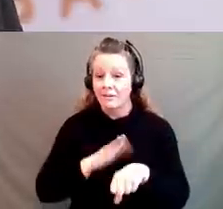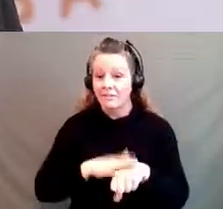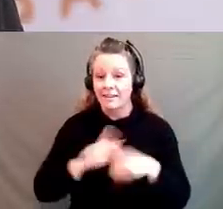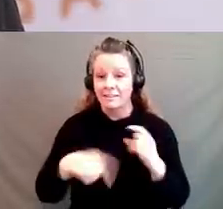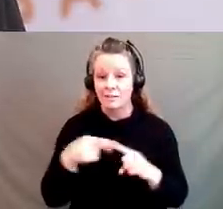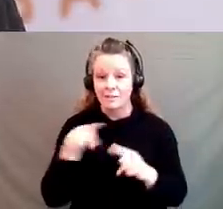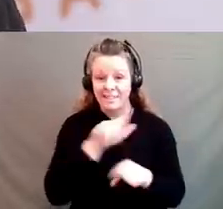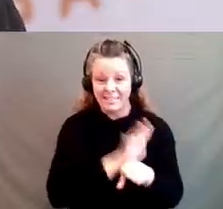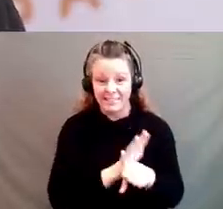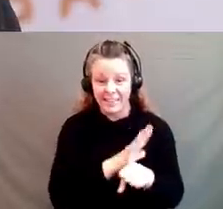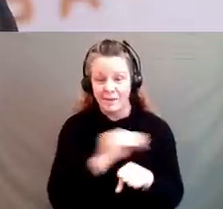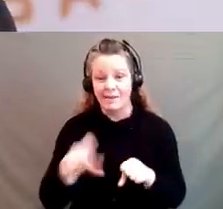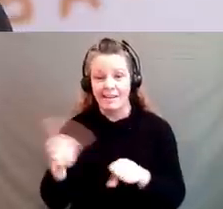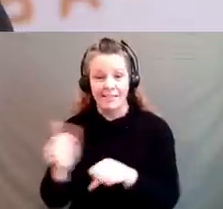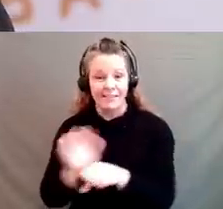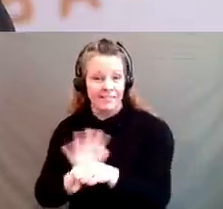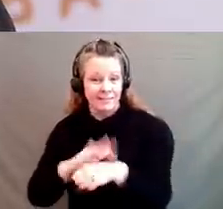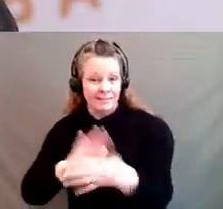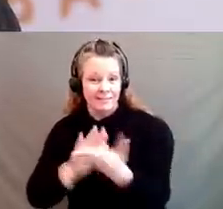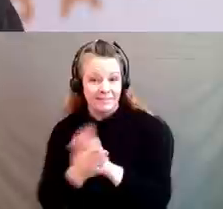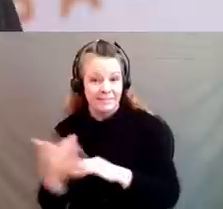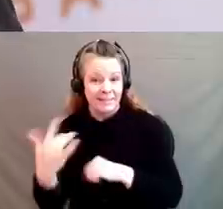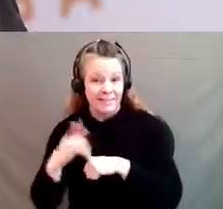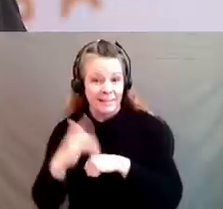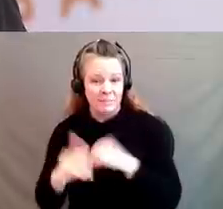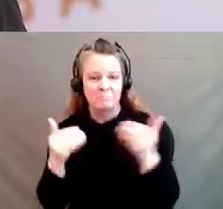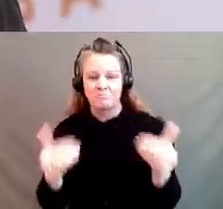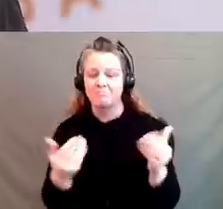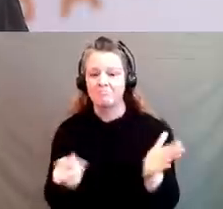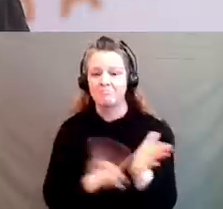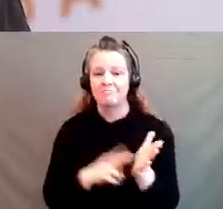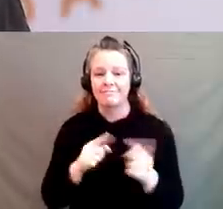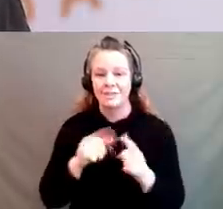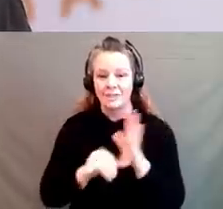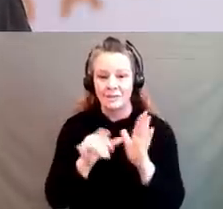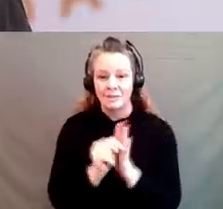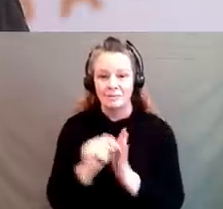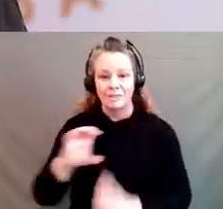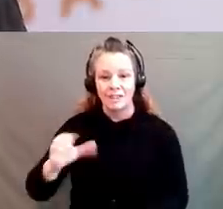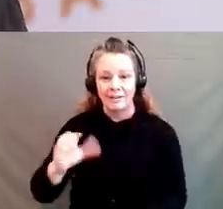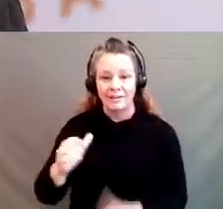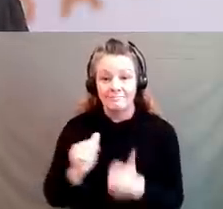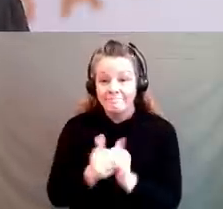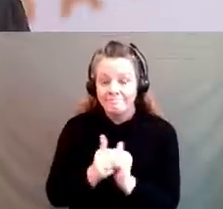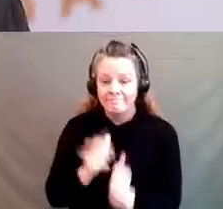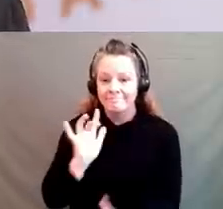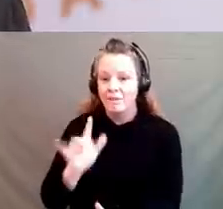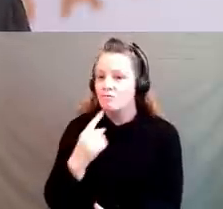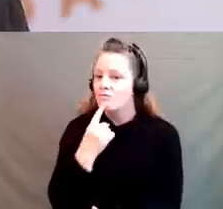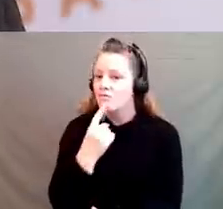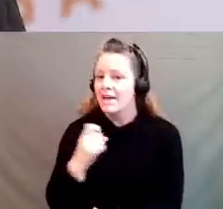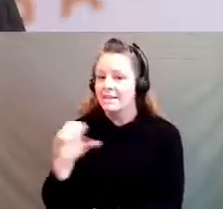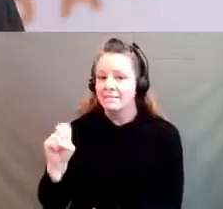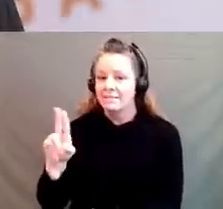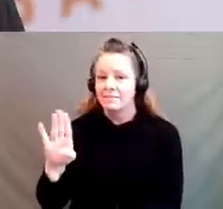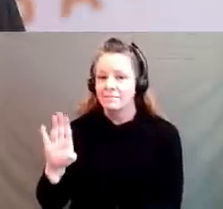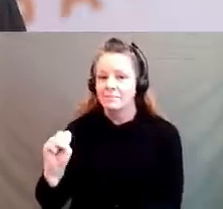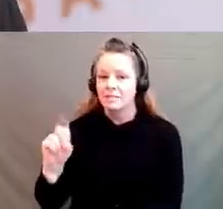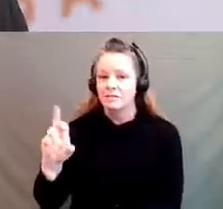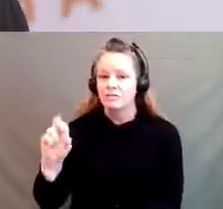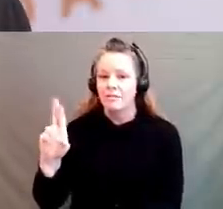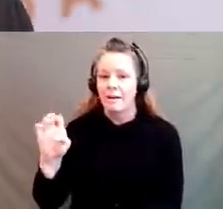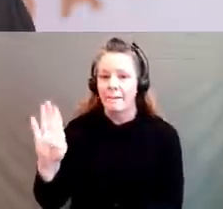others become available, please be sure to subscribe to this YouTube channel by clicking the red subscribe button under the